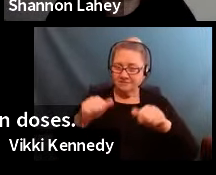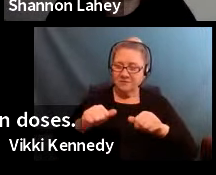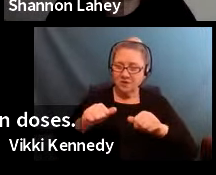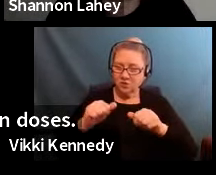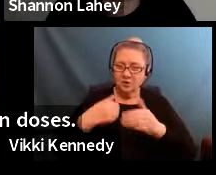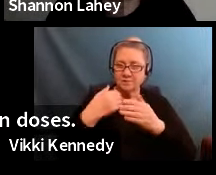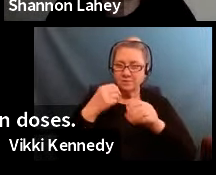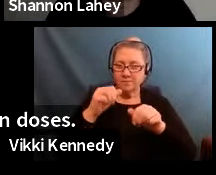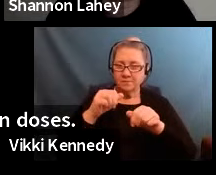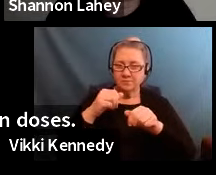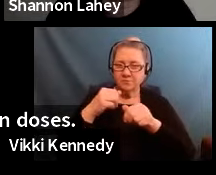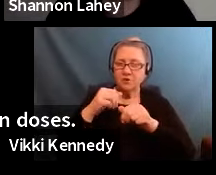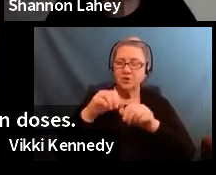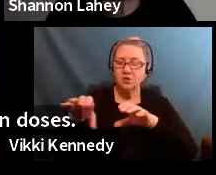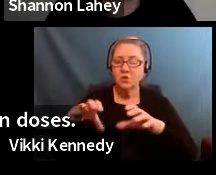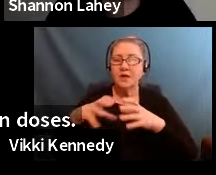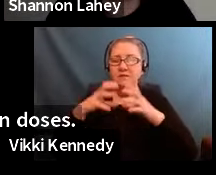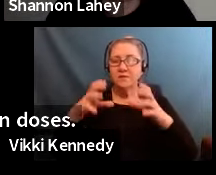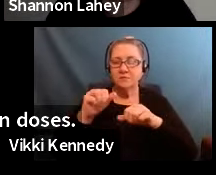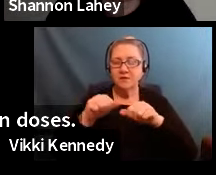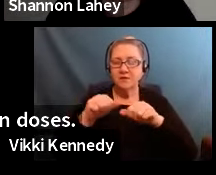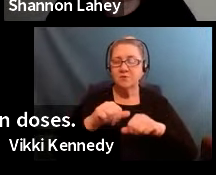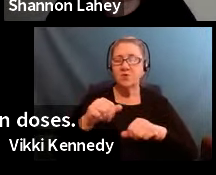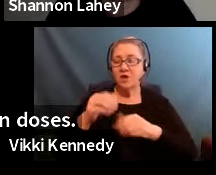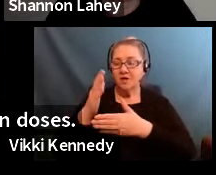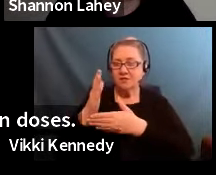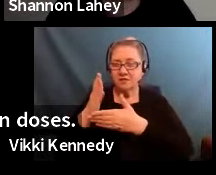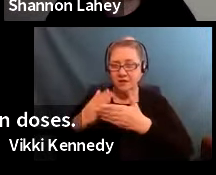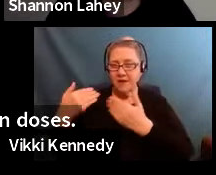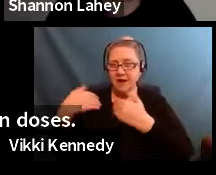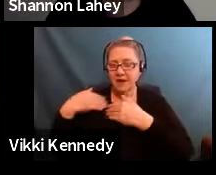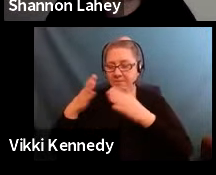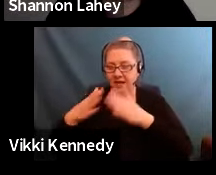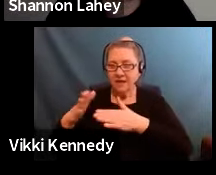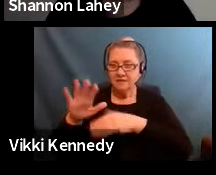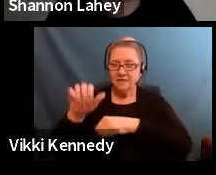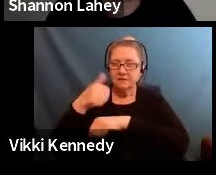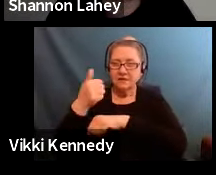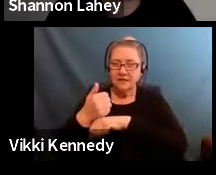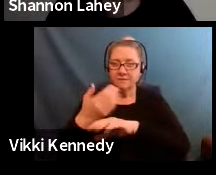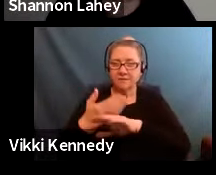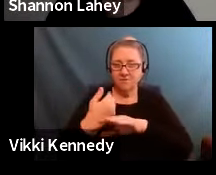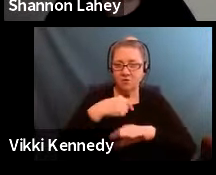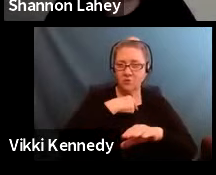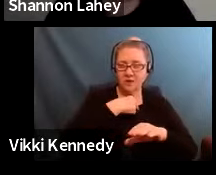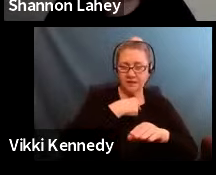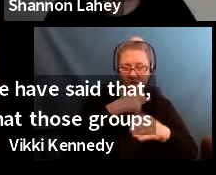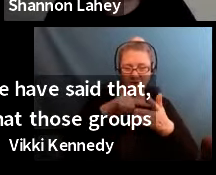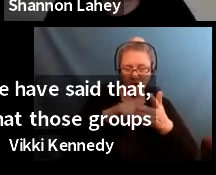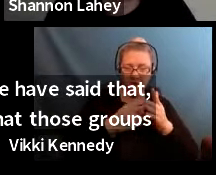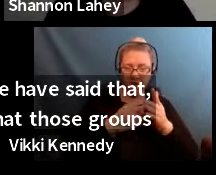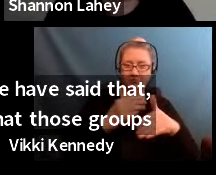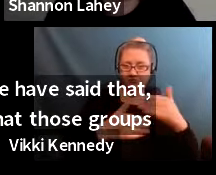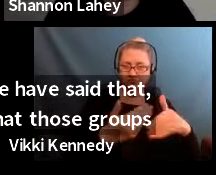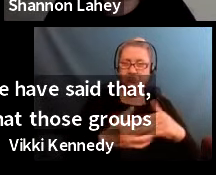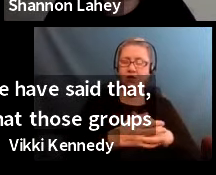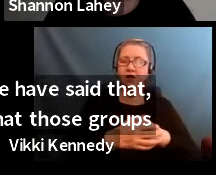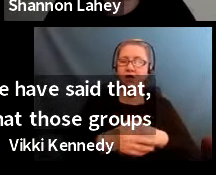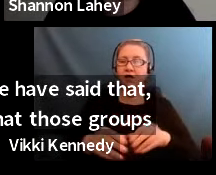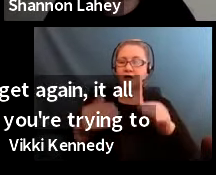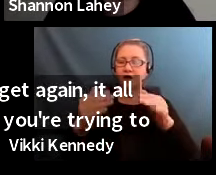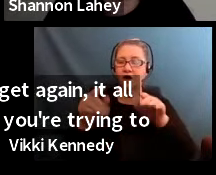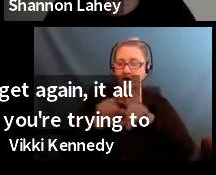think are occurring. One is that they had plans in place before sort of we at the state pivoted our direction. And two, again, I think really trying